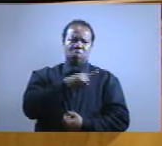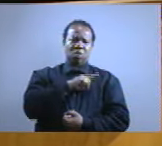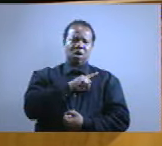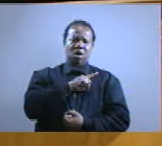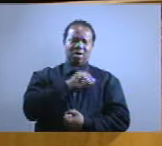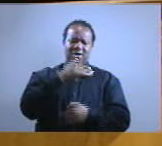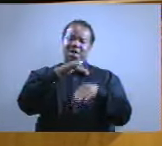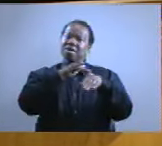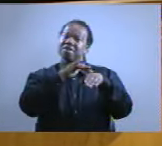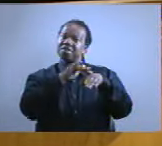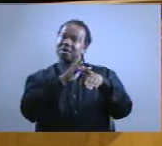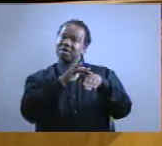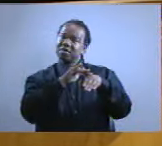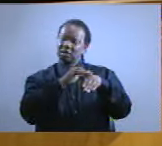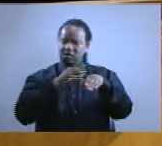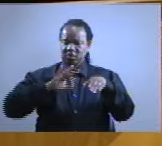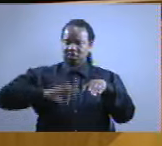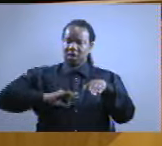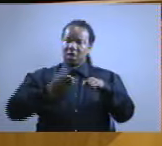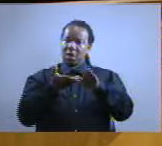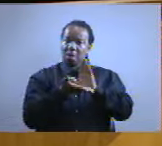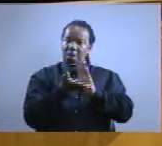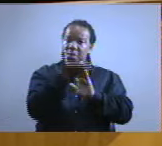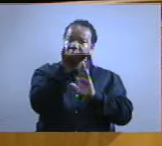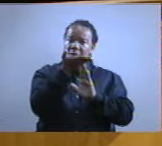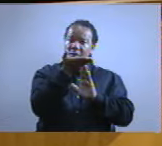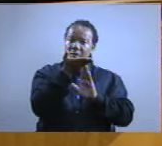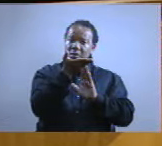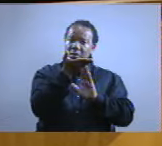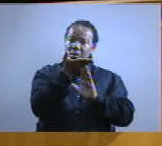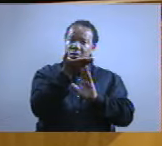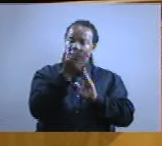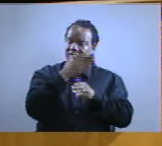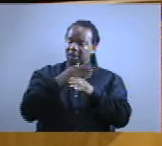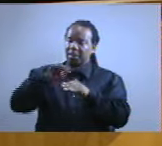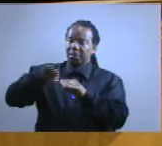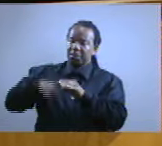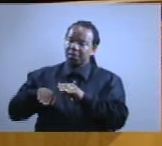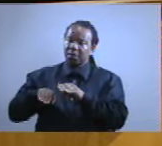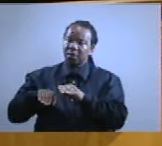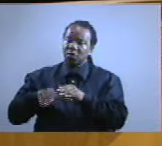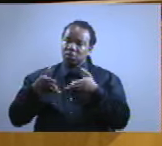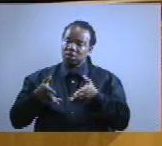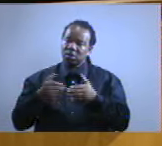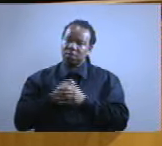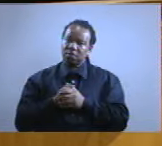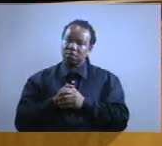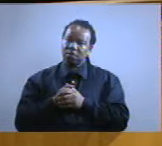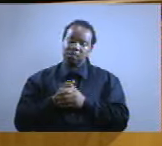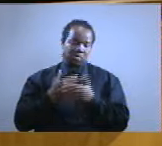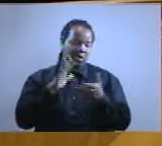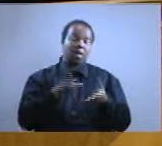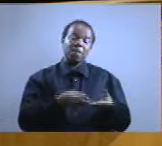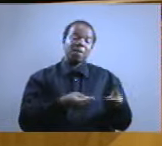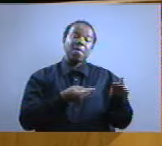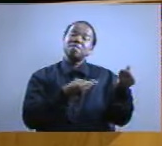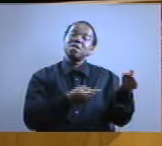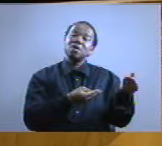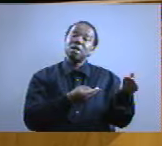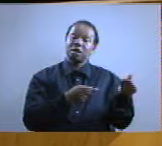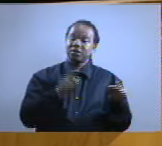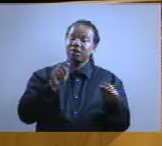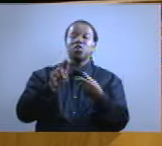are paid more than certain people in a workplace. Today, because of this bill, trade unions and